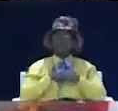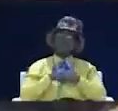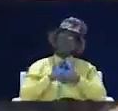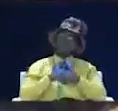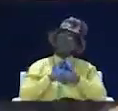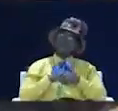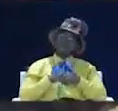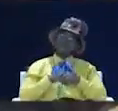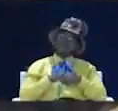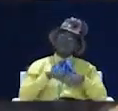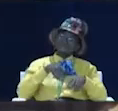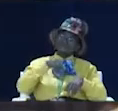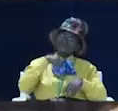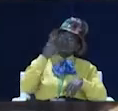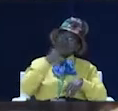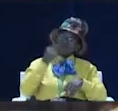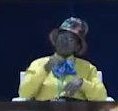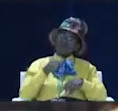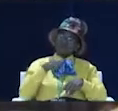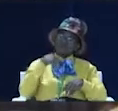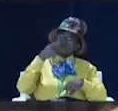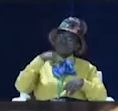Who said so?